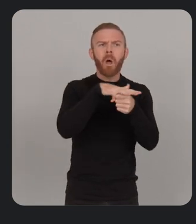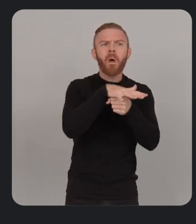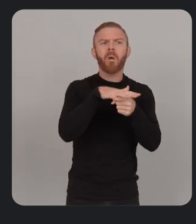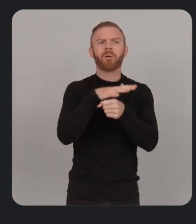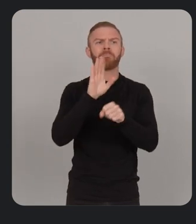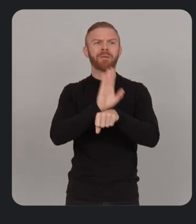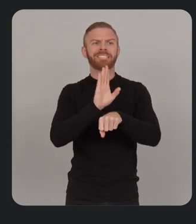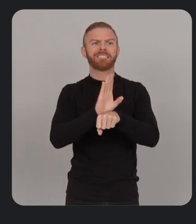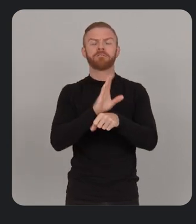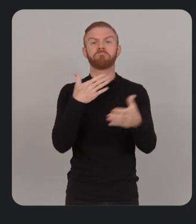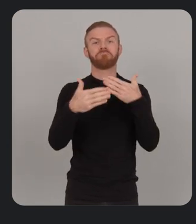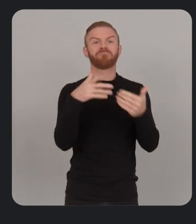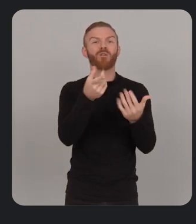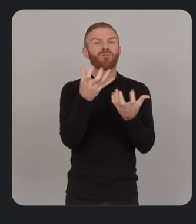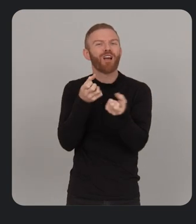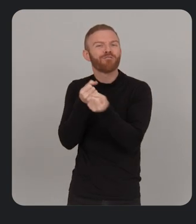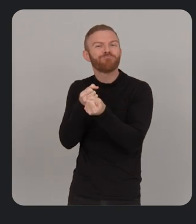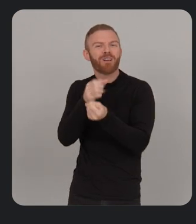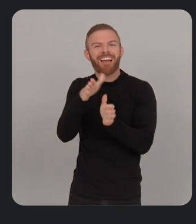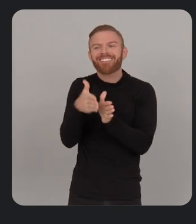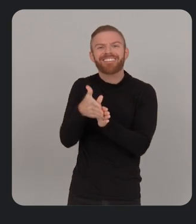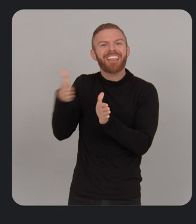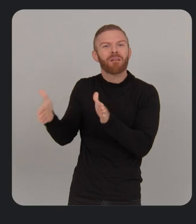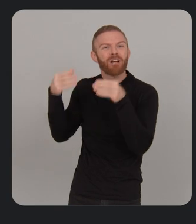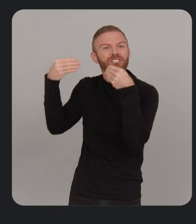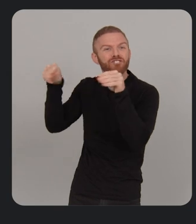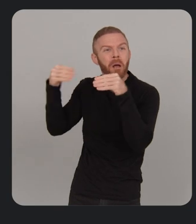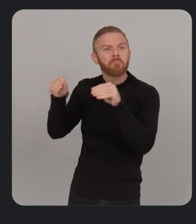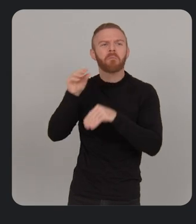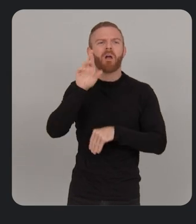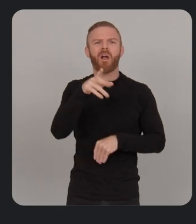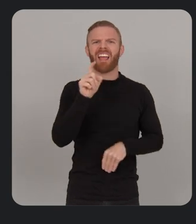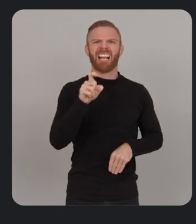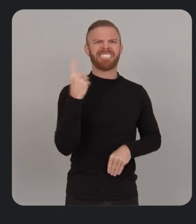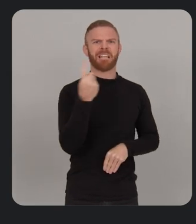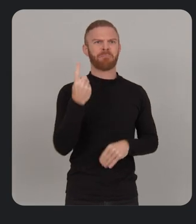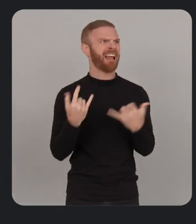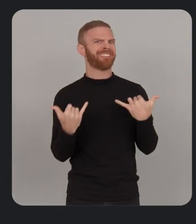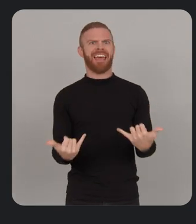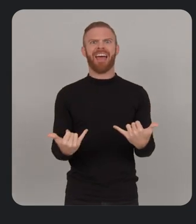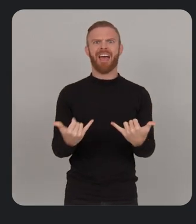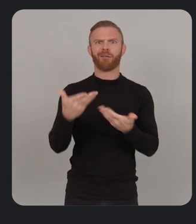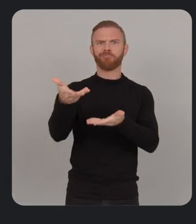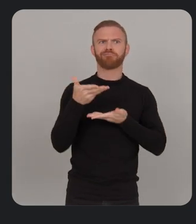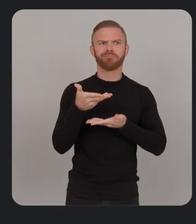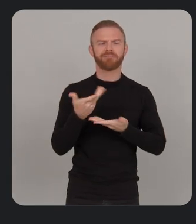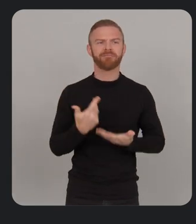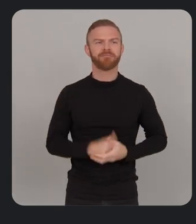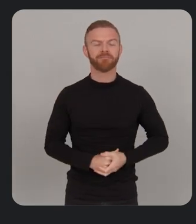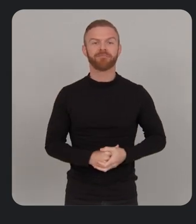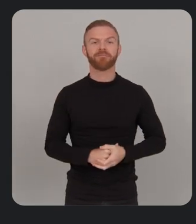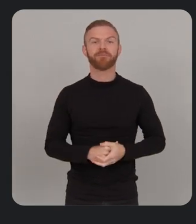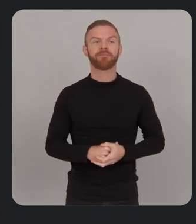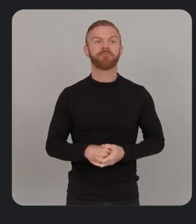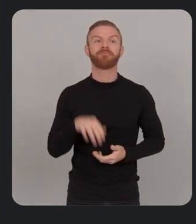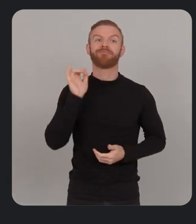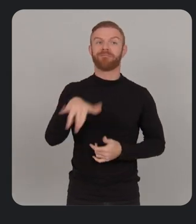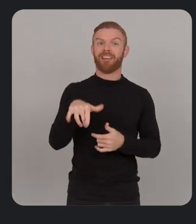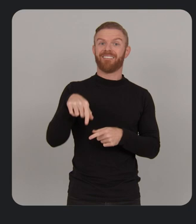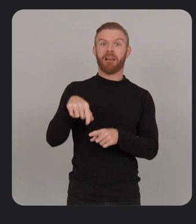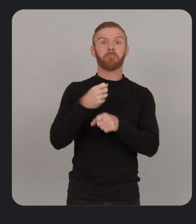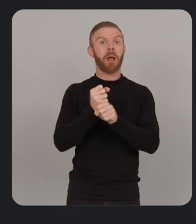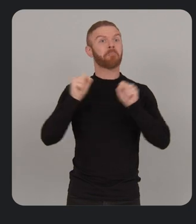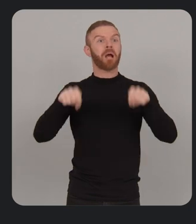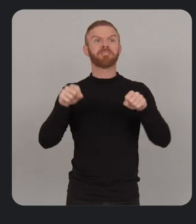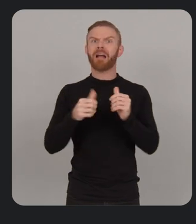with local businesses, whether you're looking to support your neighborhood shop or just need something right now. This is made